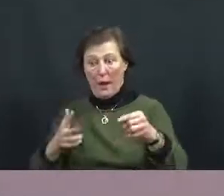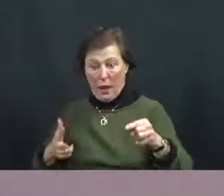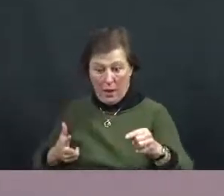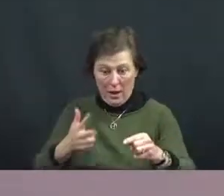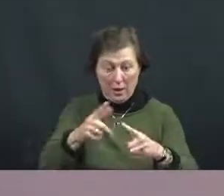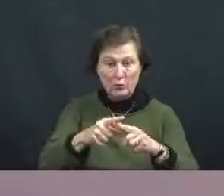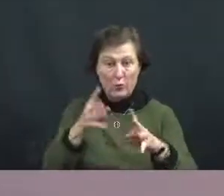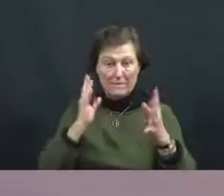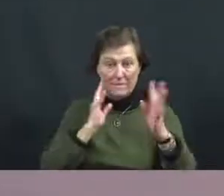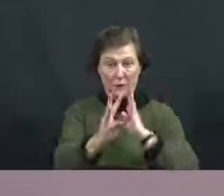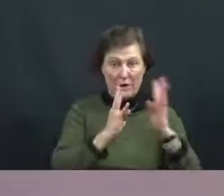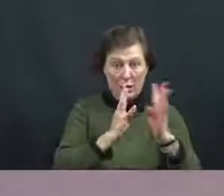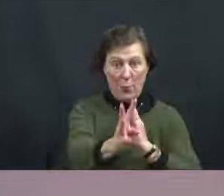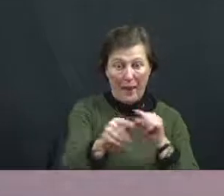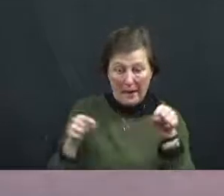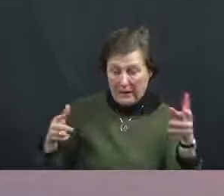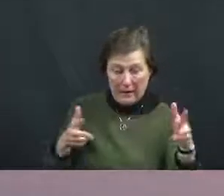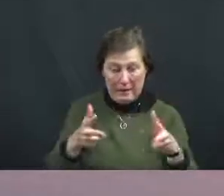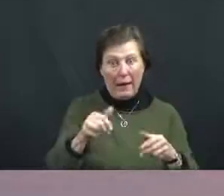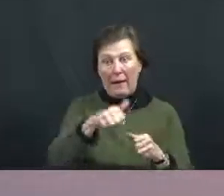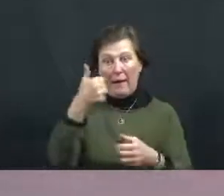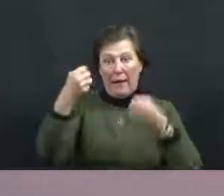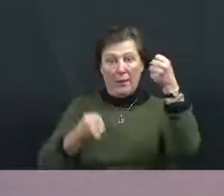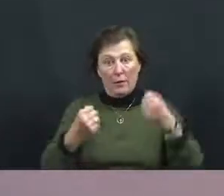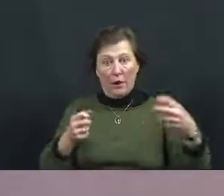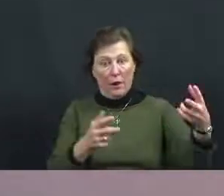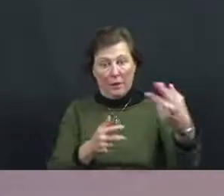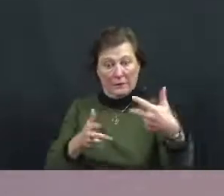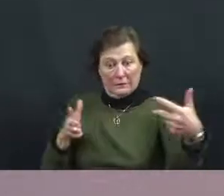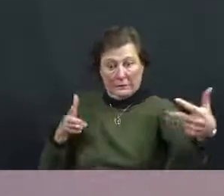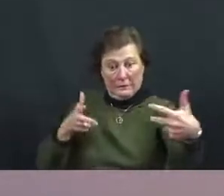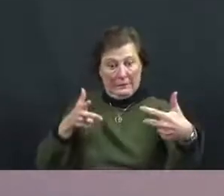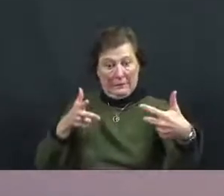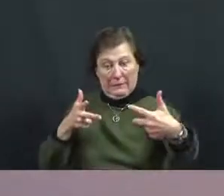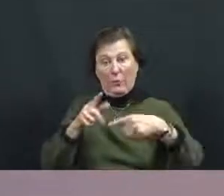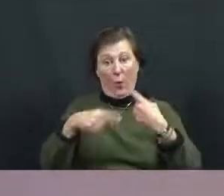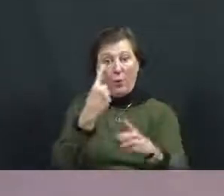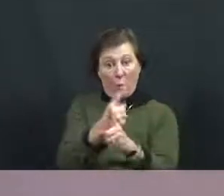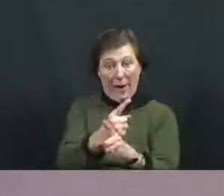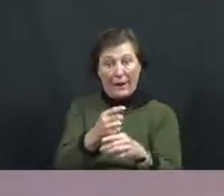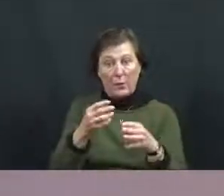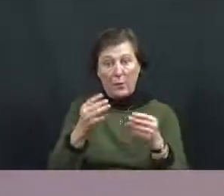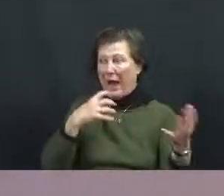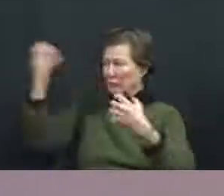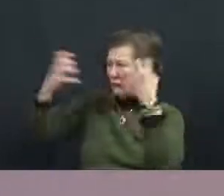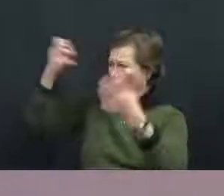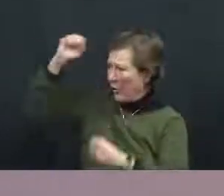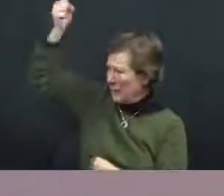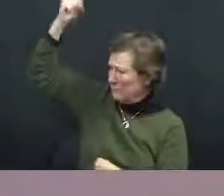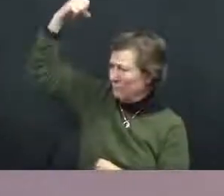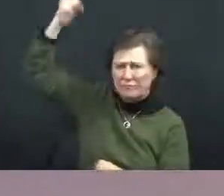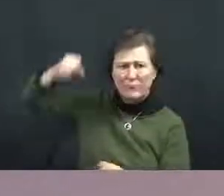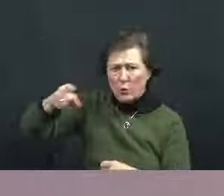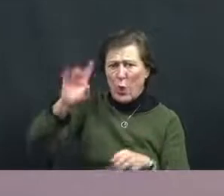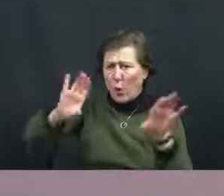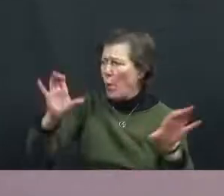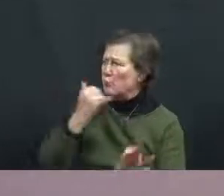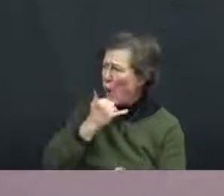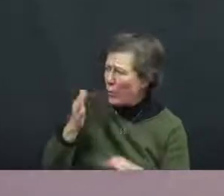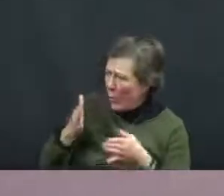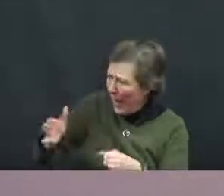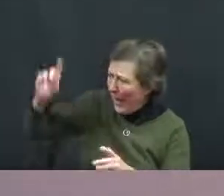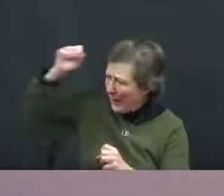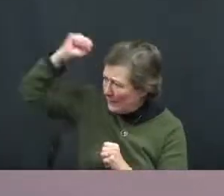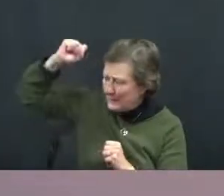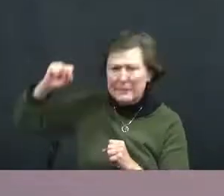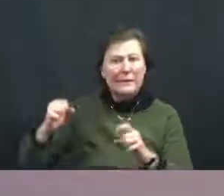a freeway, and there's some other motorists in a parallel lane going the right way, and they're shouting out at them. They're saying, "You're going the wrong